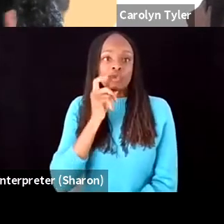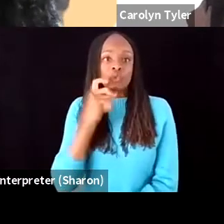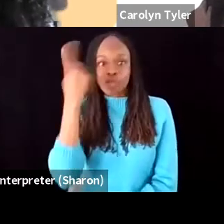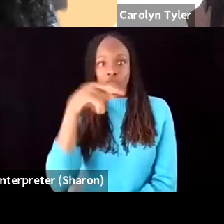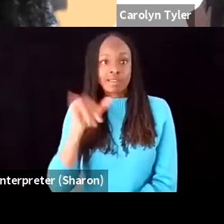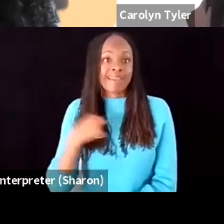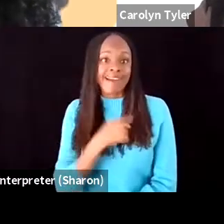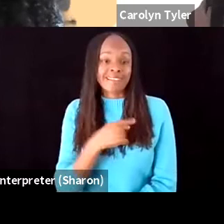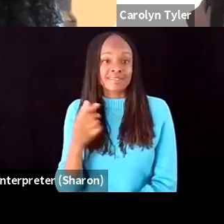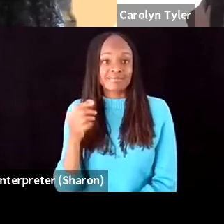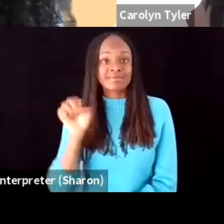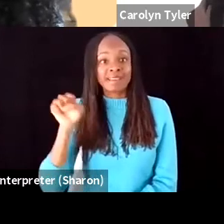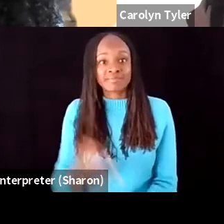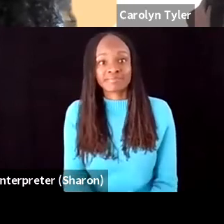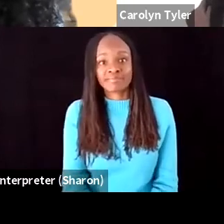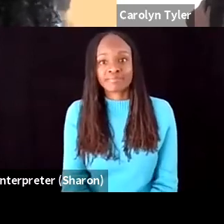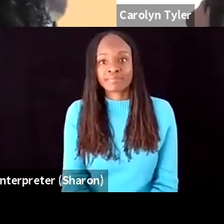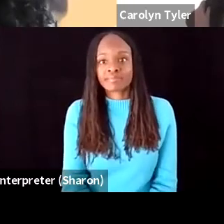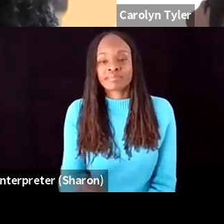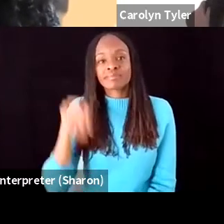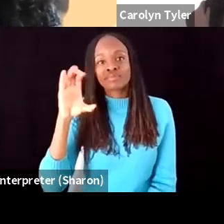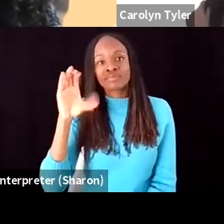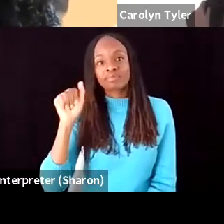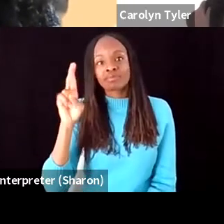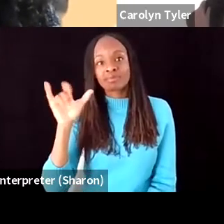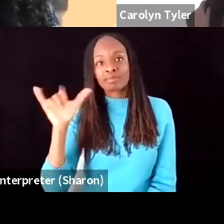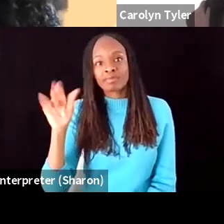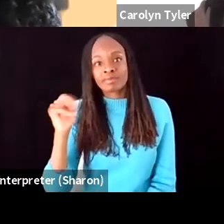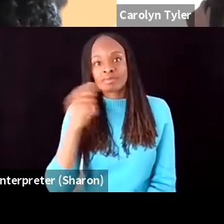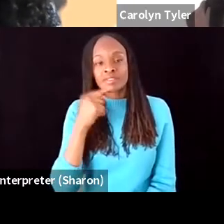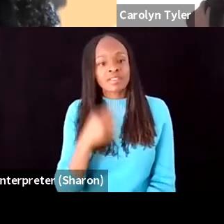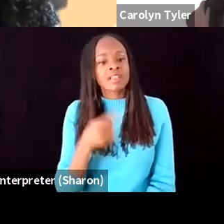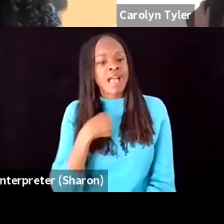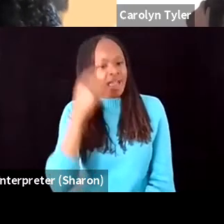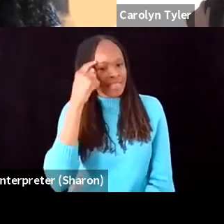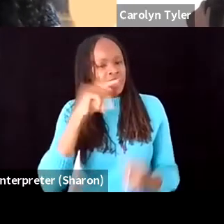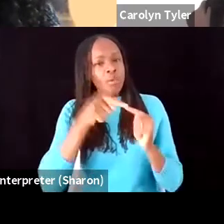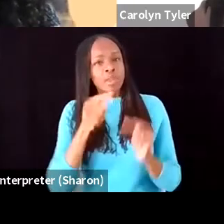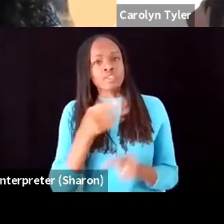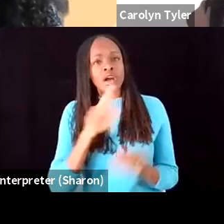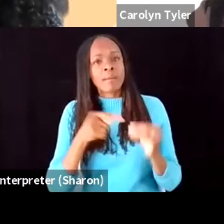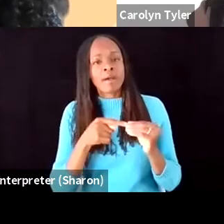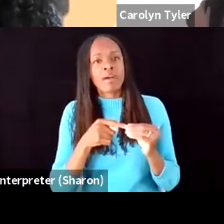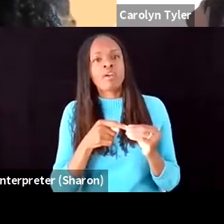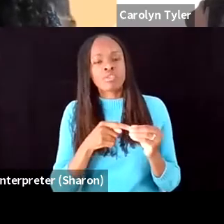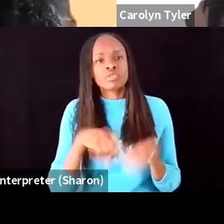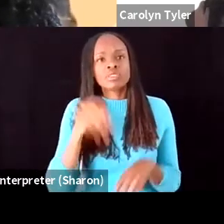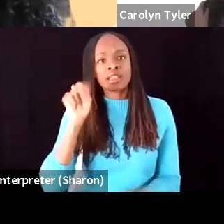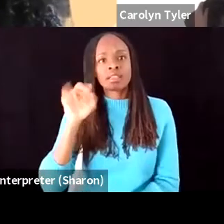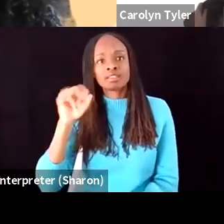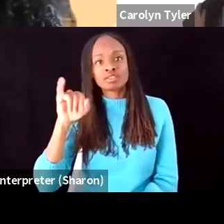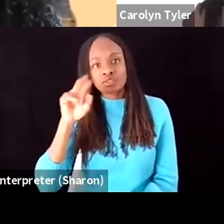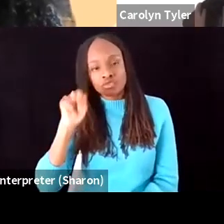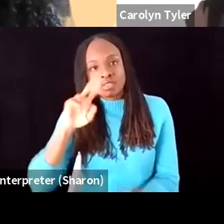Yeah. And I think when you talk about the affinity groups, the NABJ, National Association of